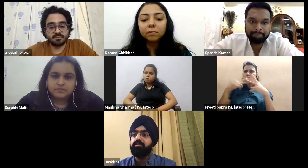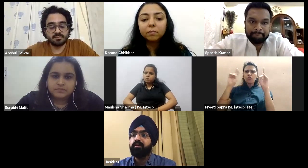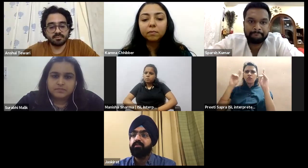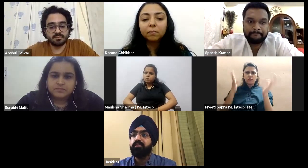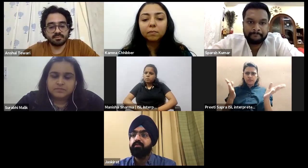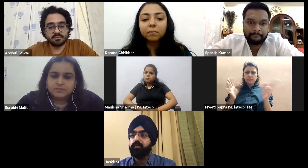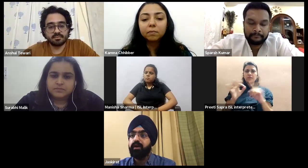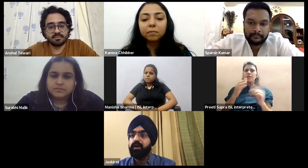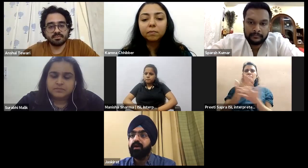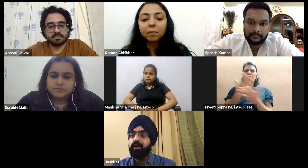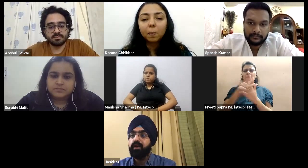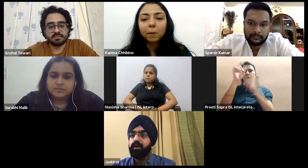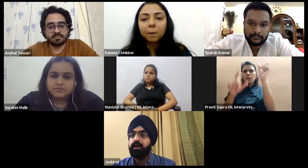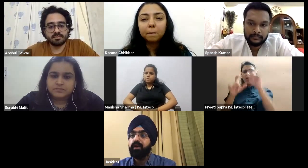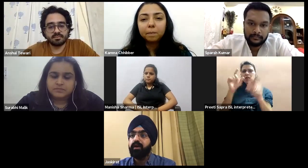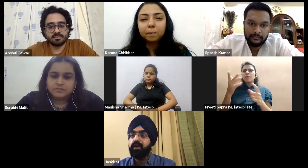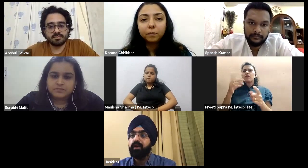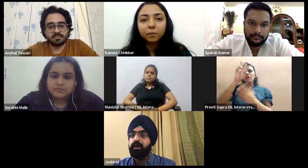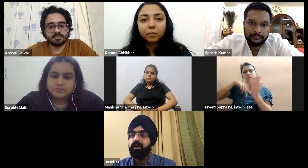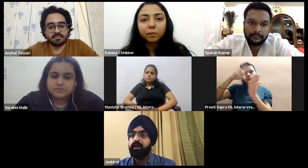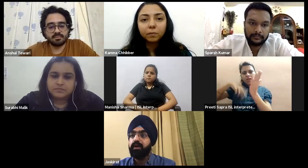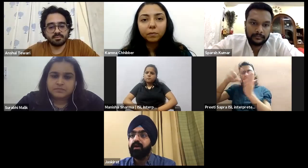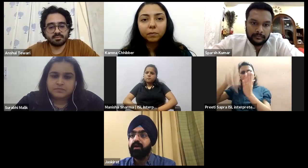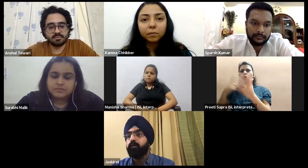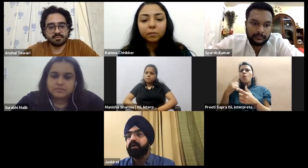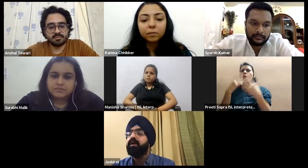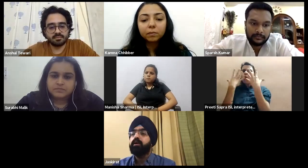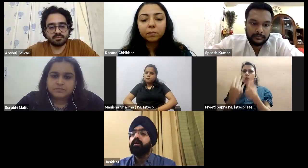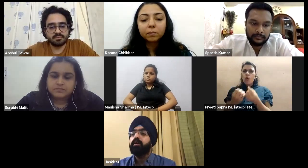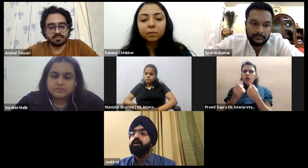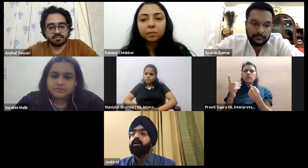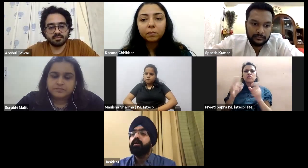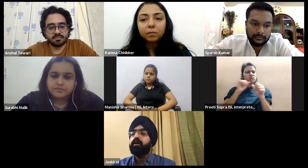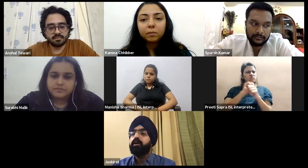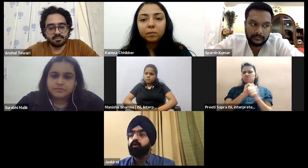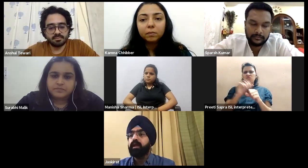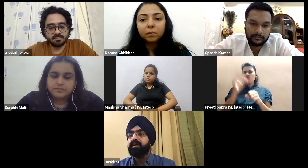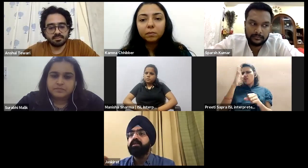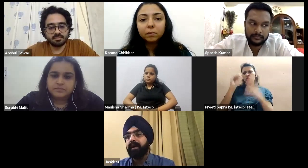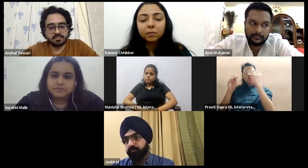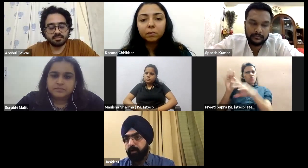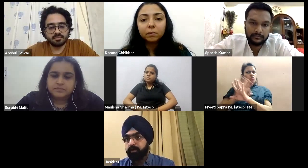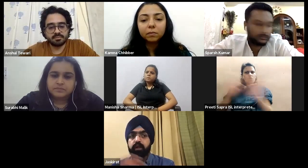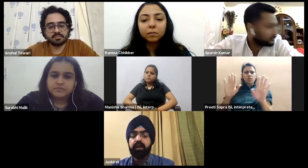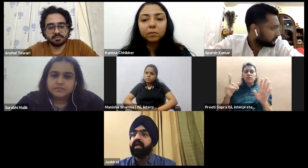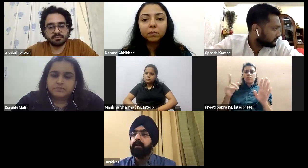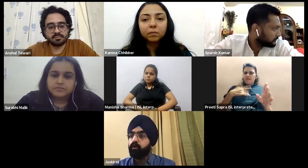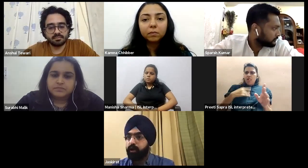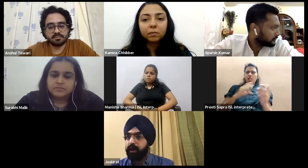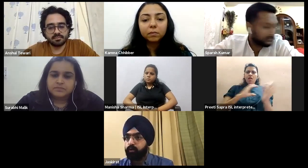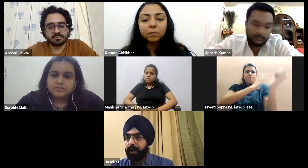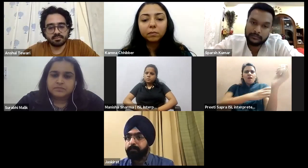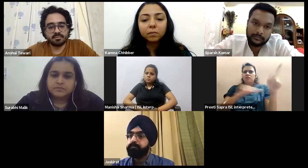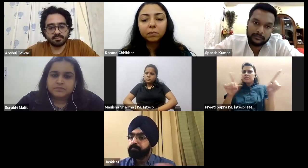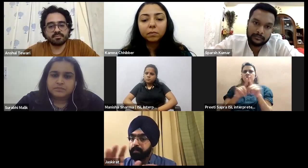participants and citizens and readers who were wanting to do something about it, did not feel empowered, but at least felt that they were doing their part